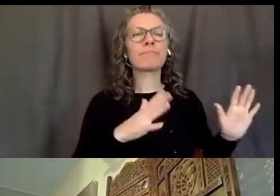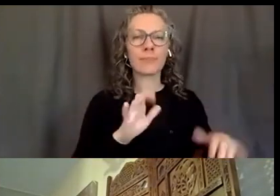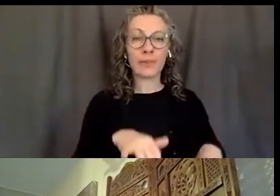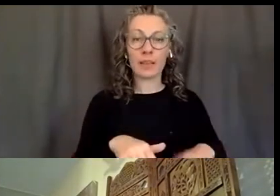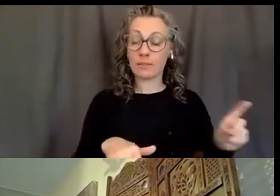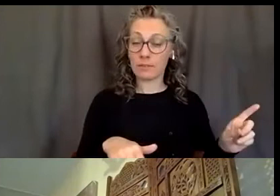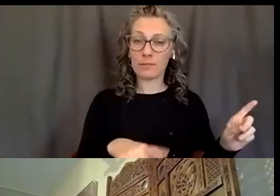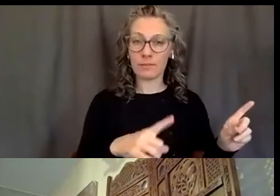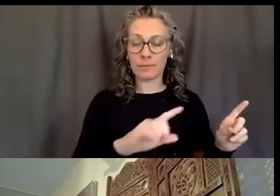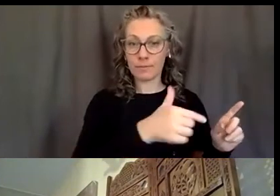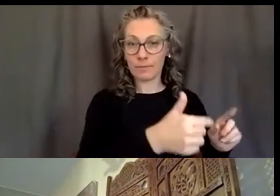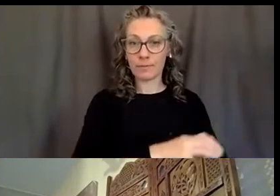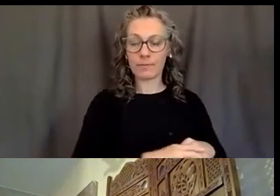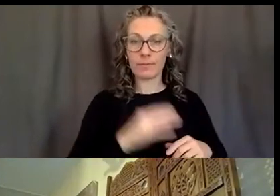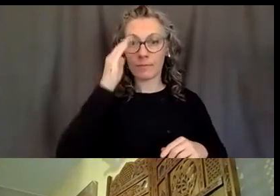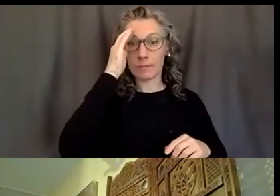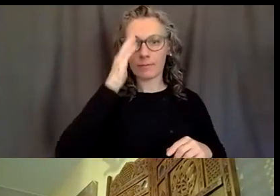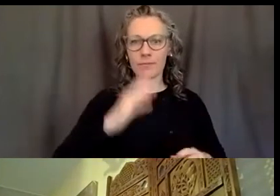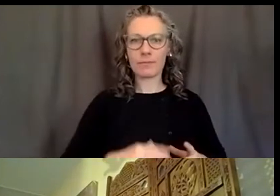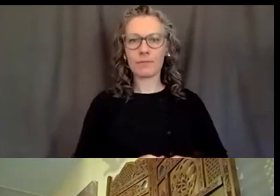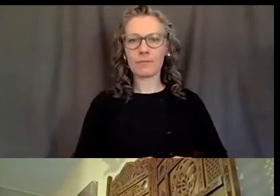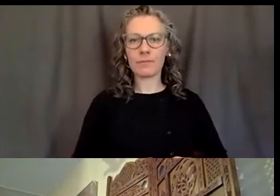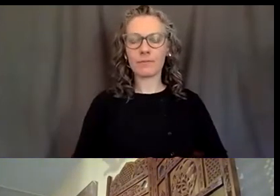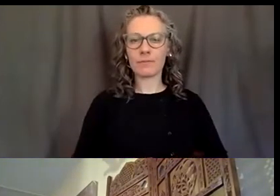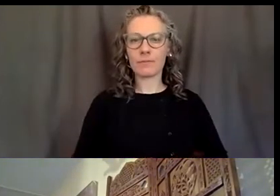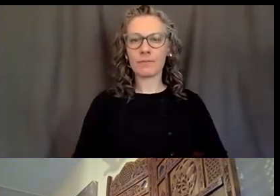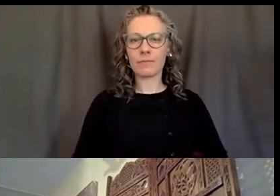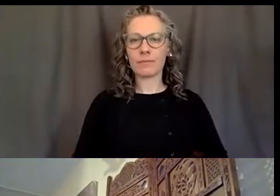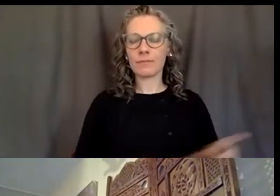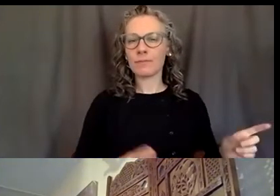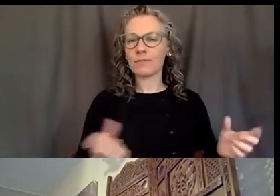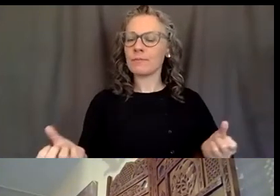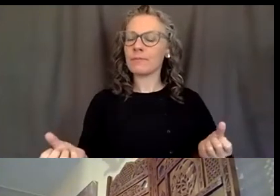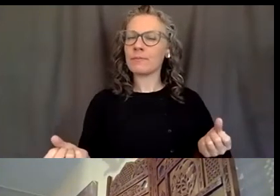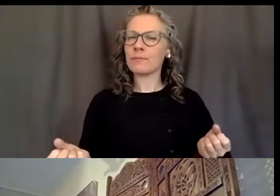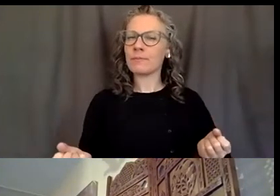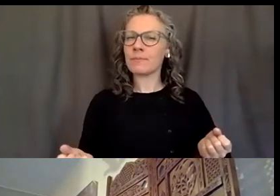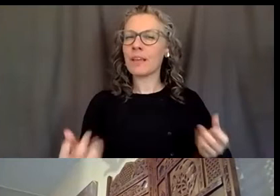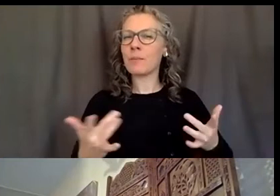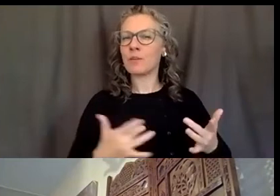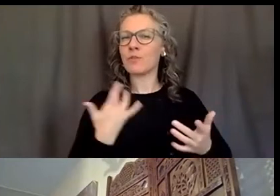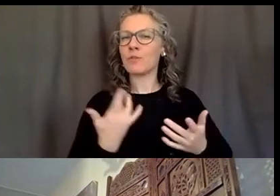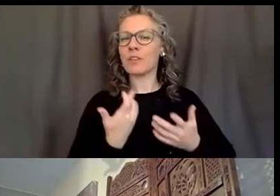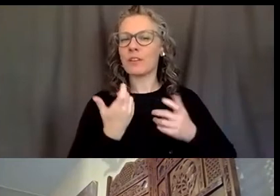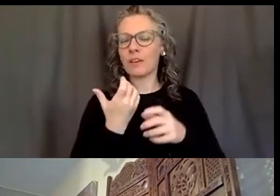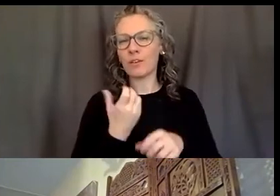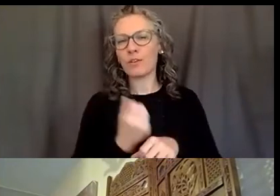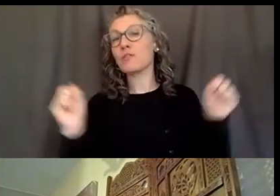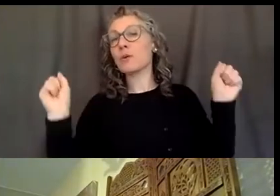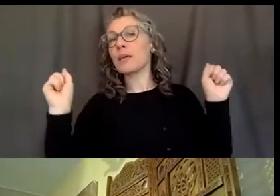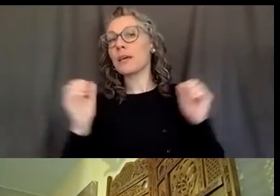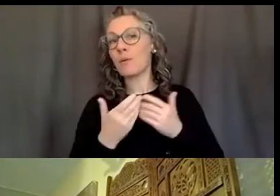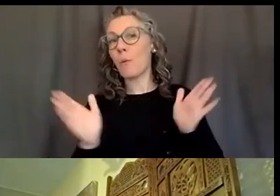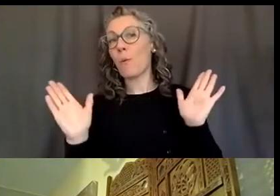ahead. Oh, what were you gonna say? I was just say how much of feeling free and open and childlike is here in your life now?